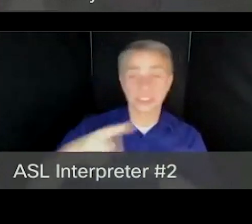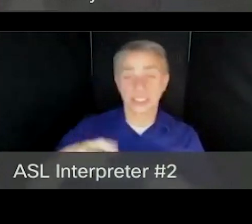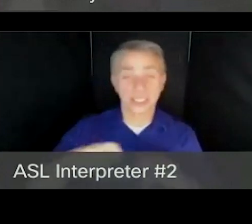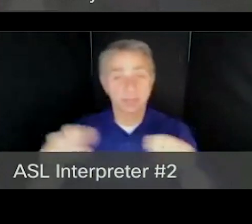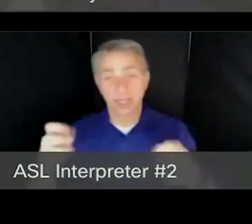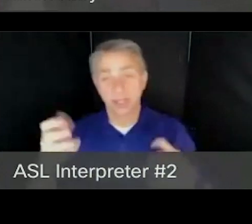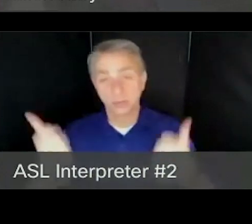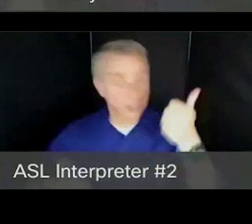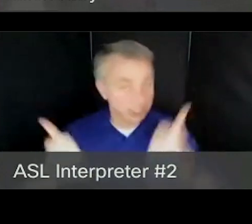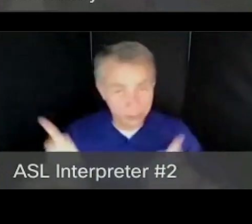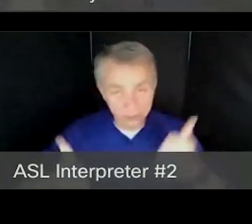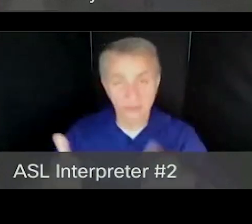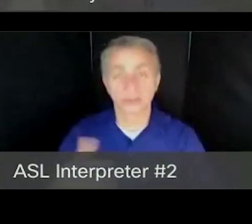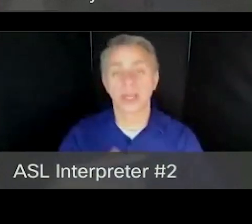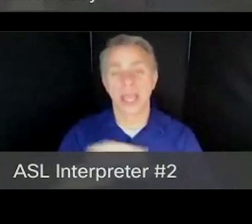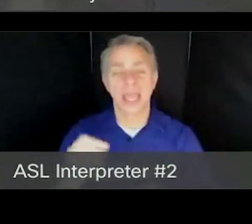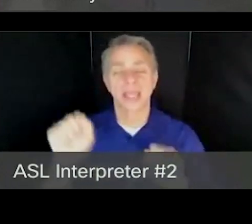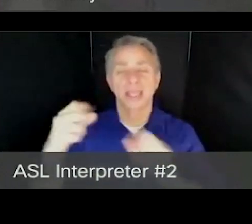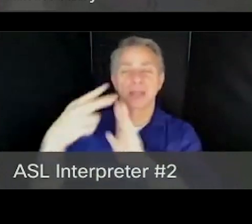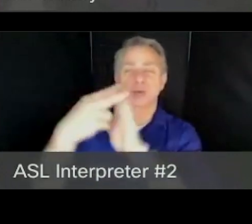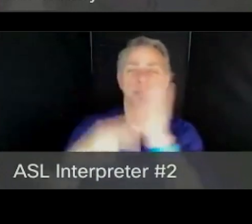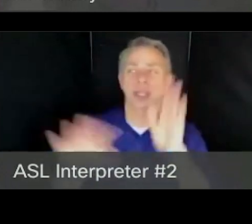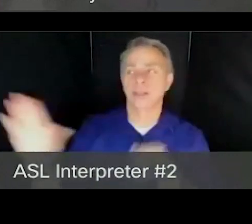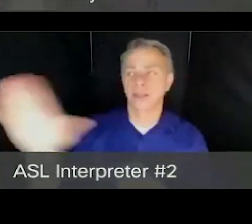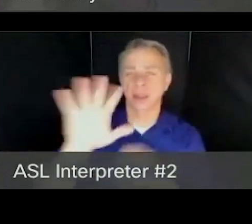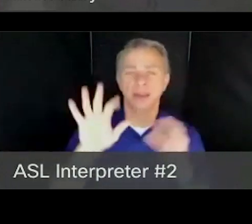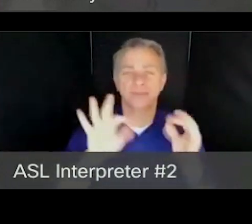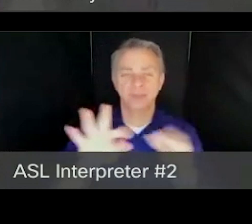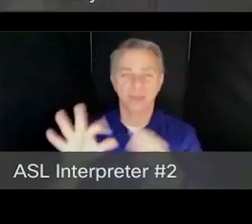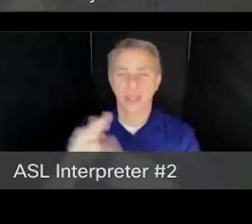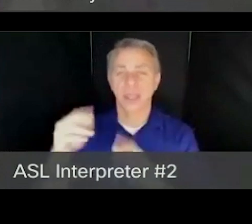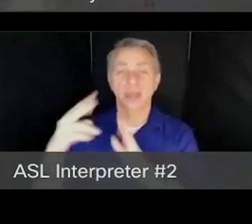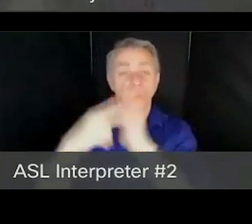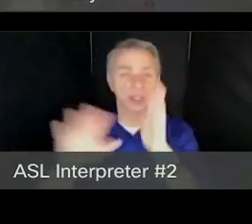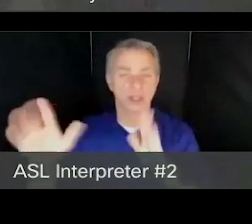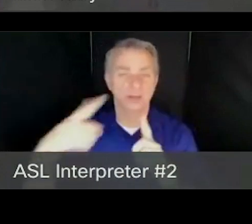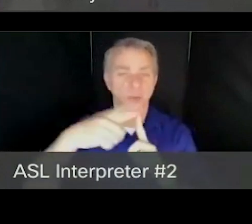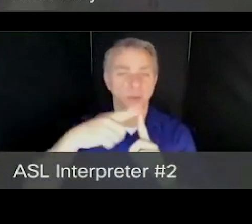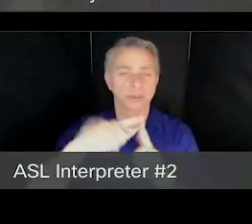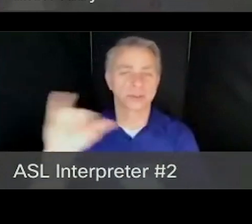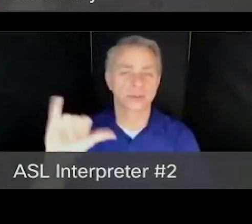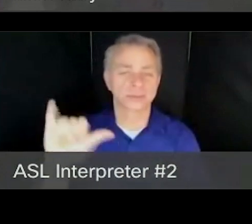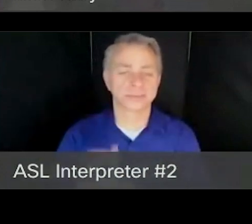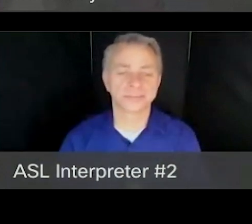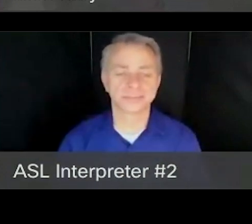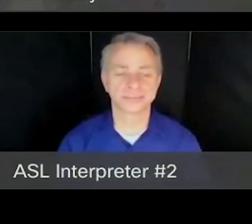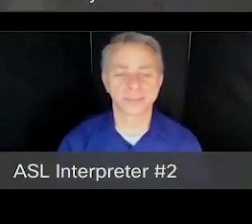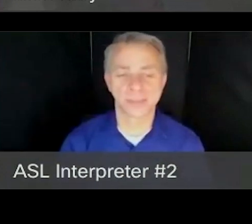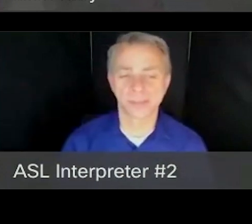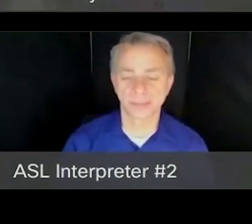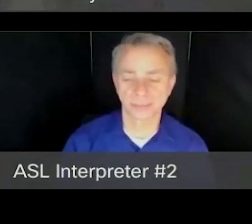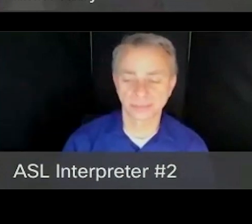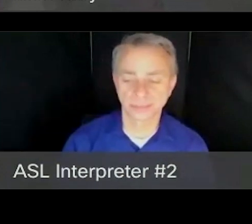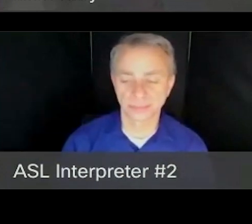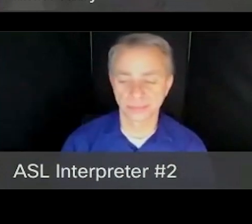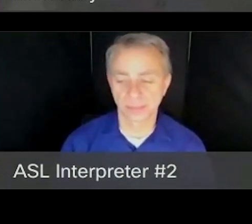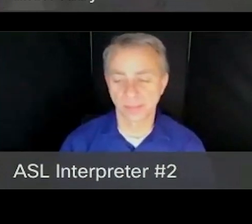the reviews and also the scores if there are scores for your application.